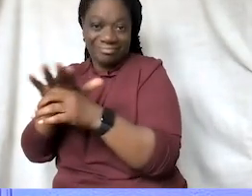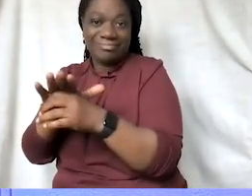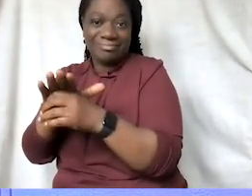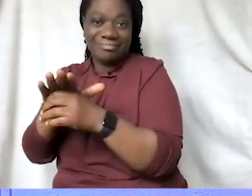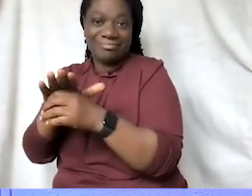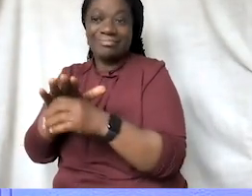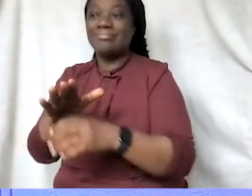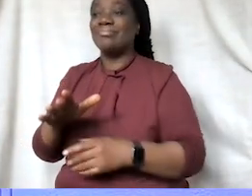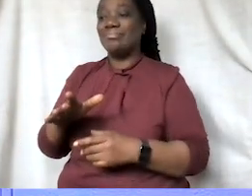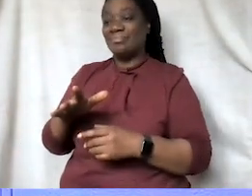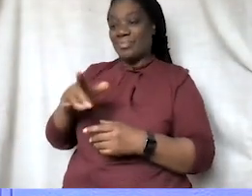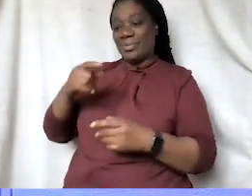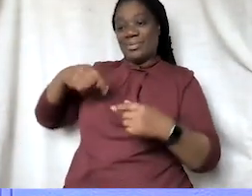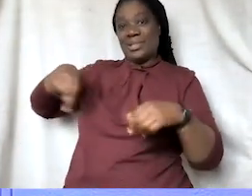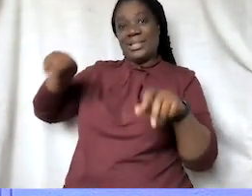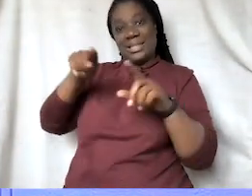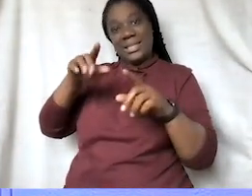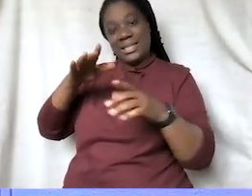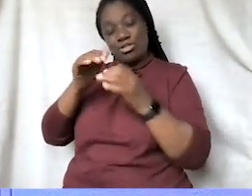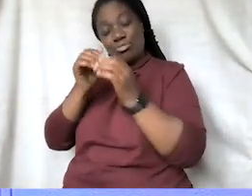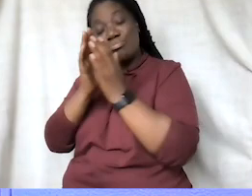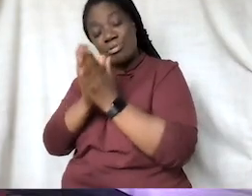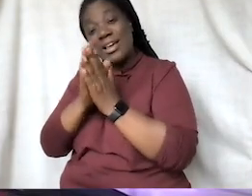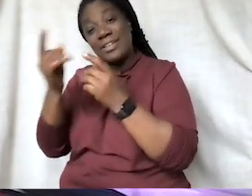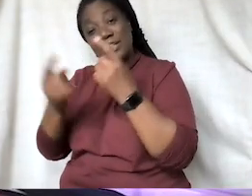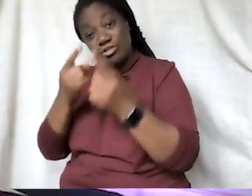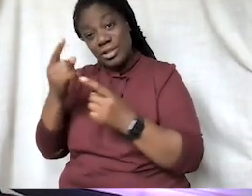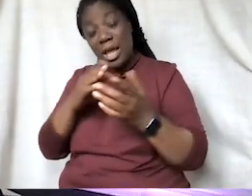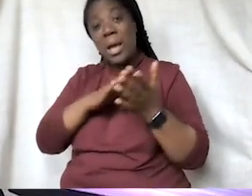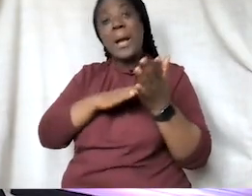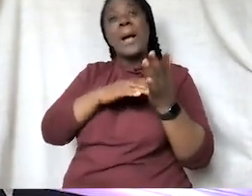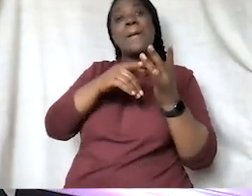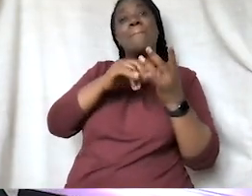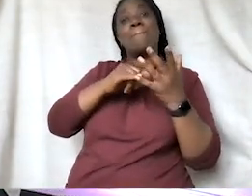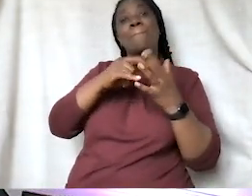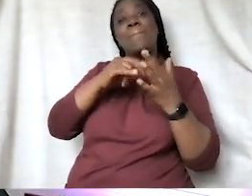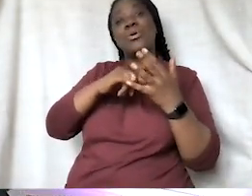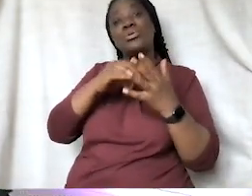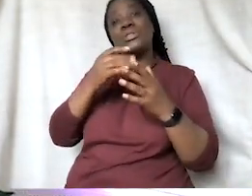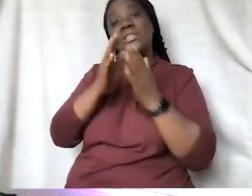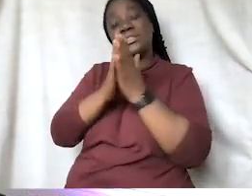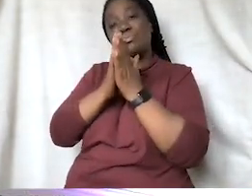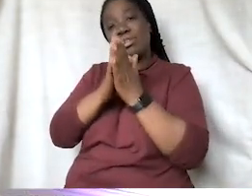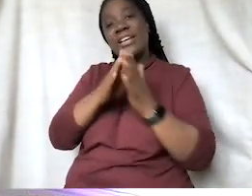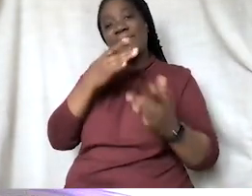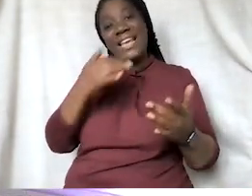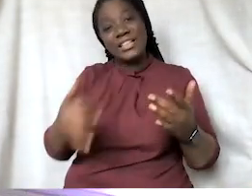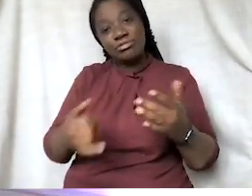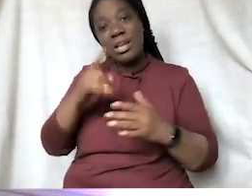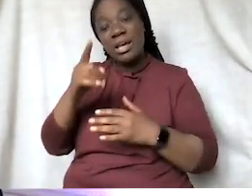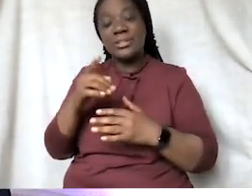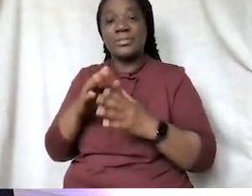to pray for others. Moses prayed for the Israelites in Deuteronomy chapter 9, verse 18 to